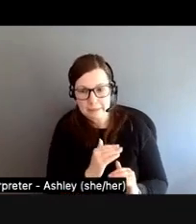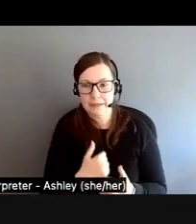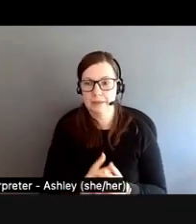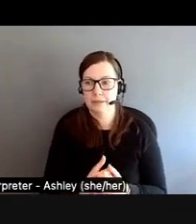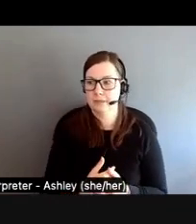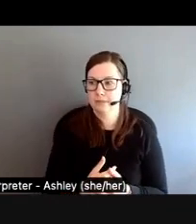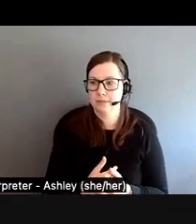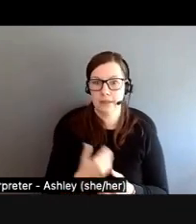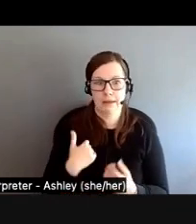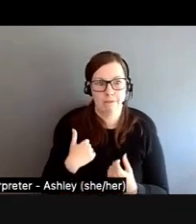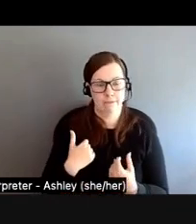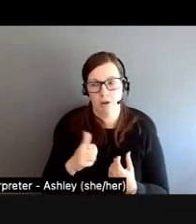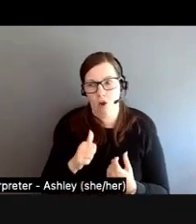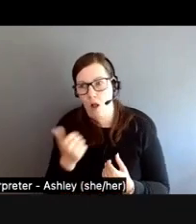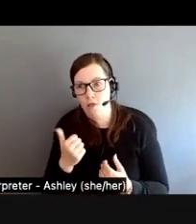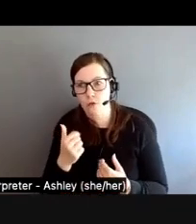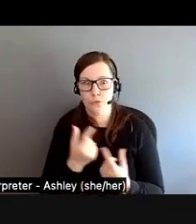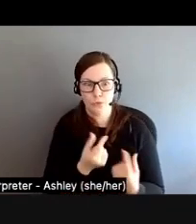ourselves